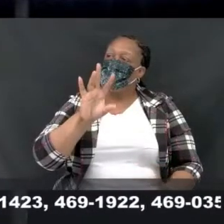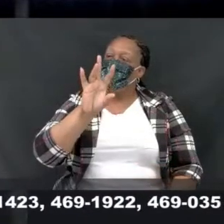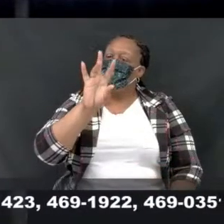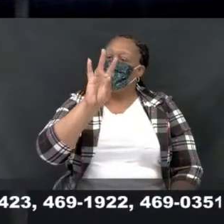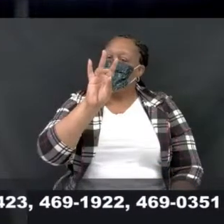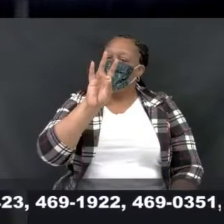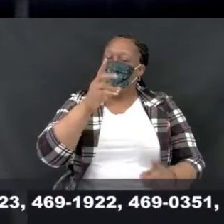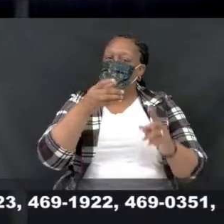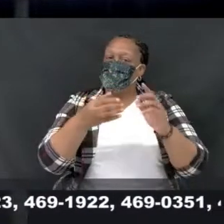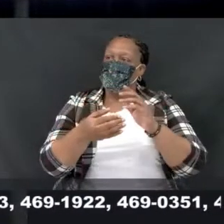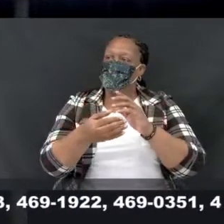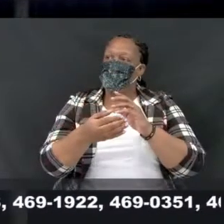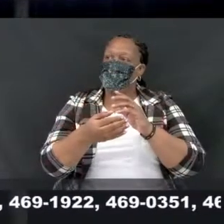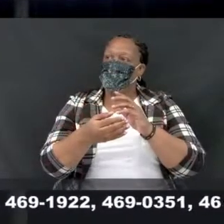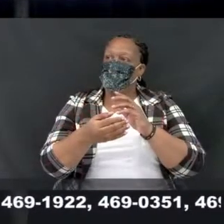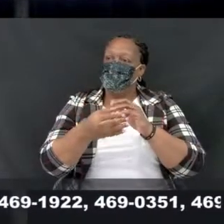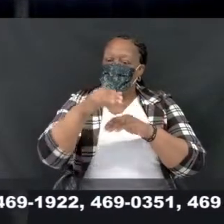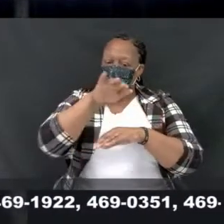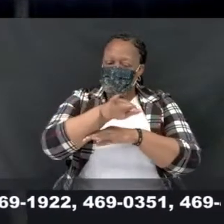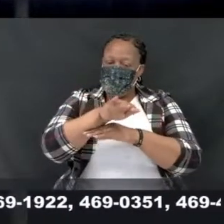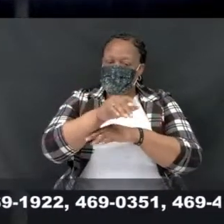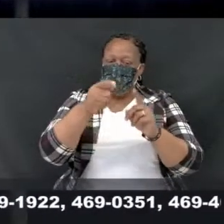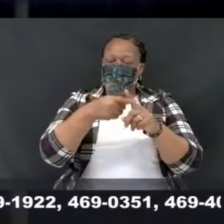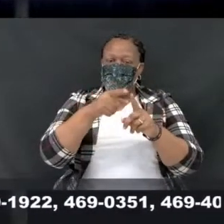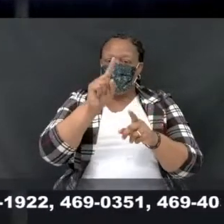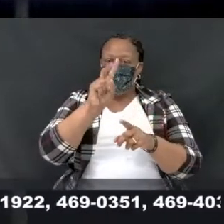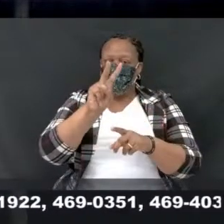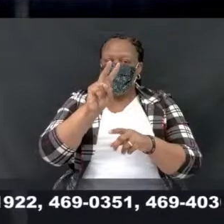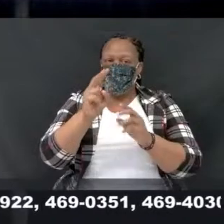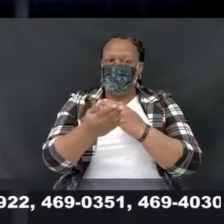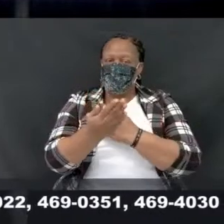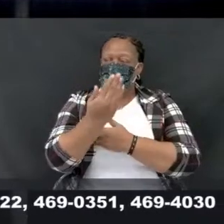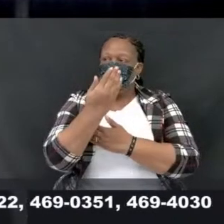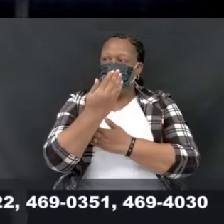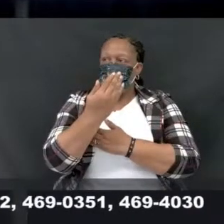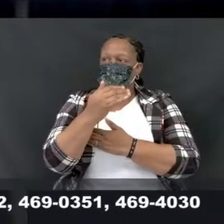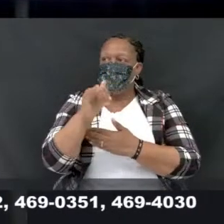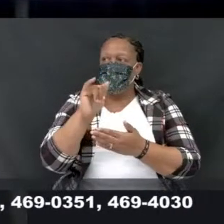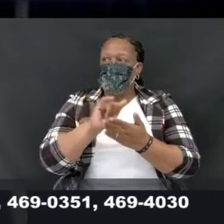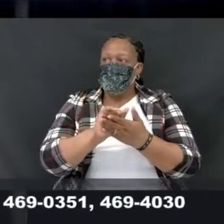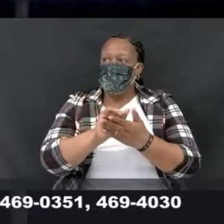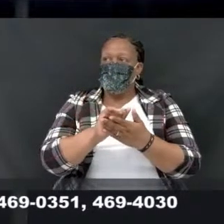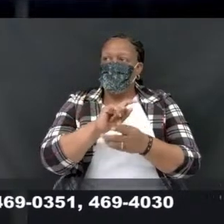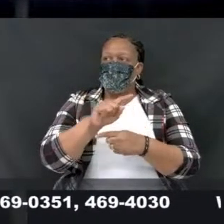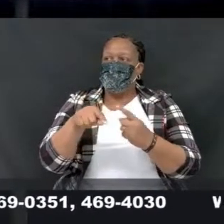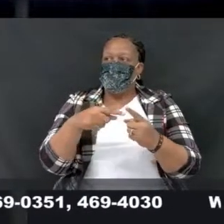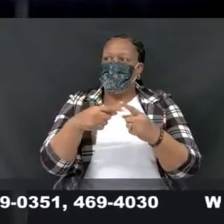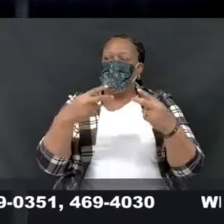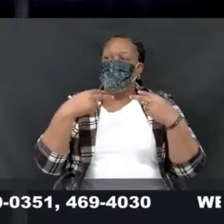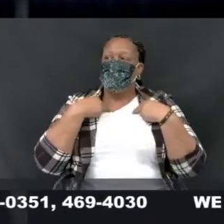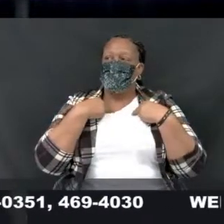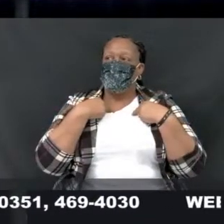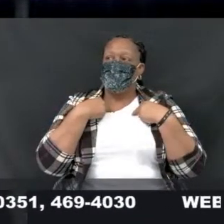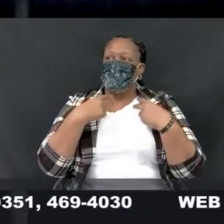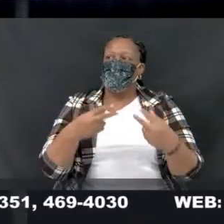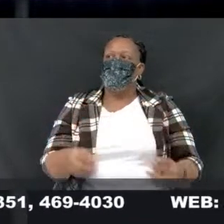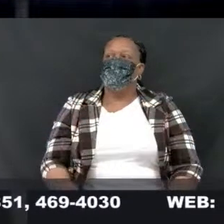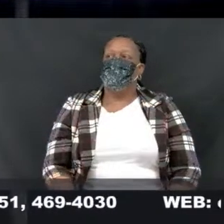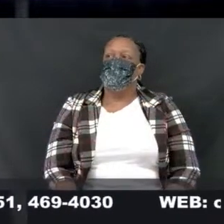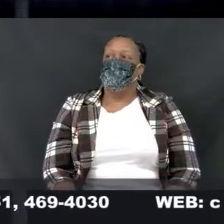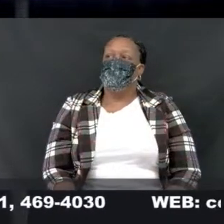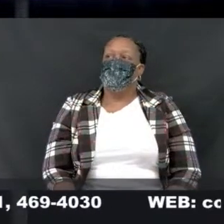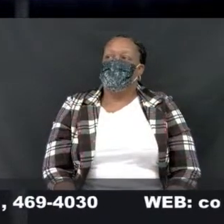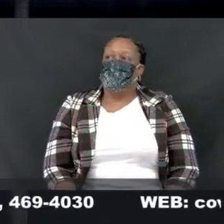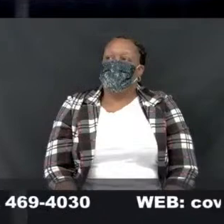p.m. to 2 a.m., thereabout, that's the period in which they are proposing to have or